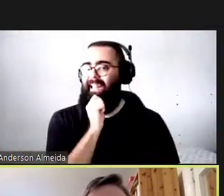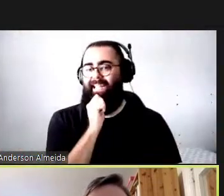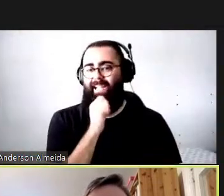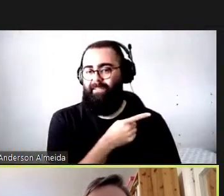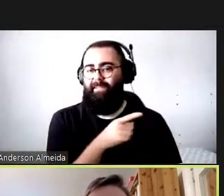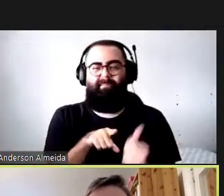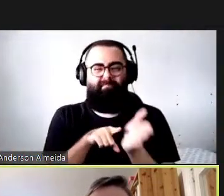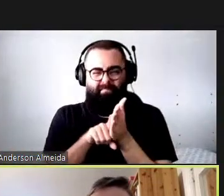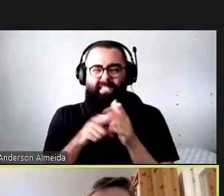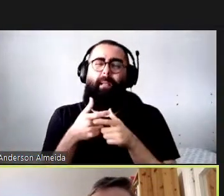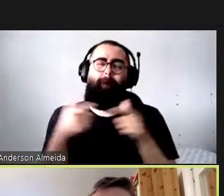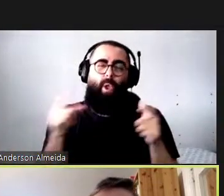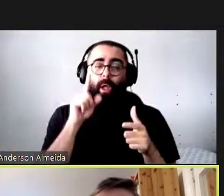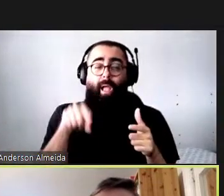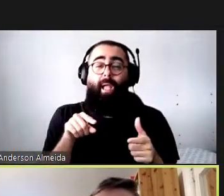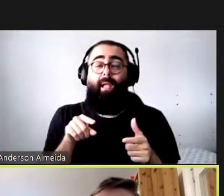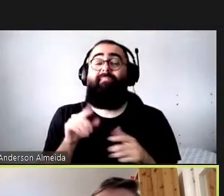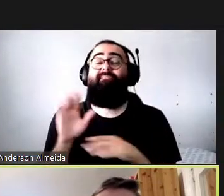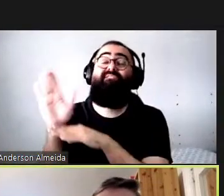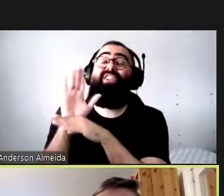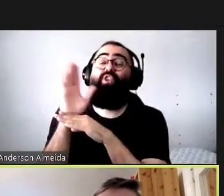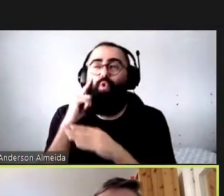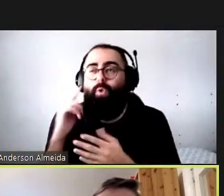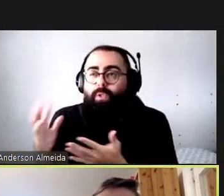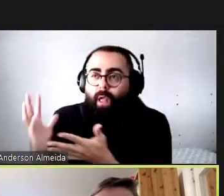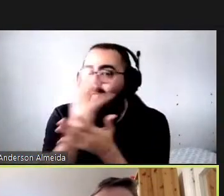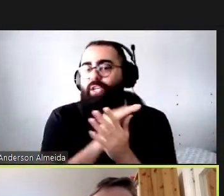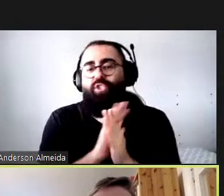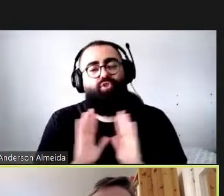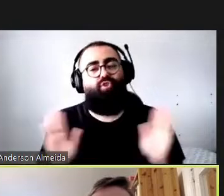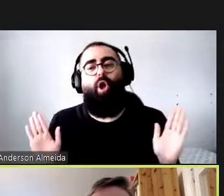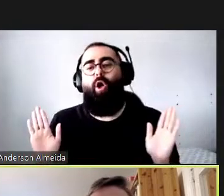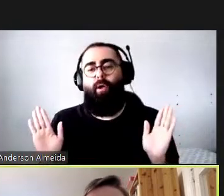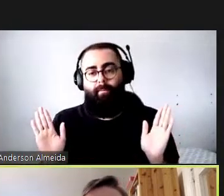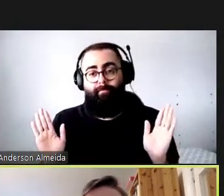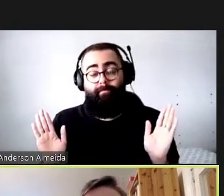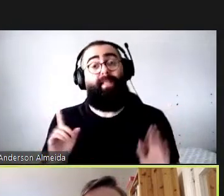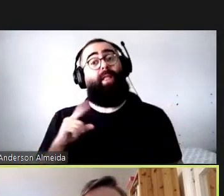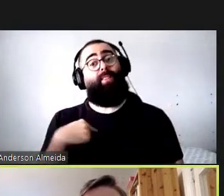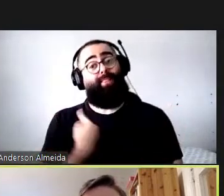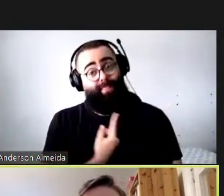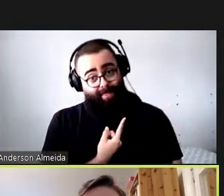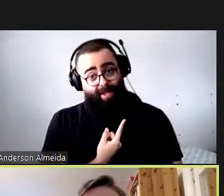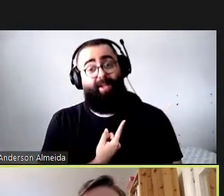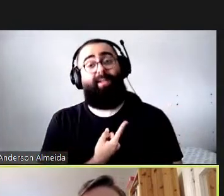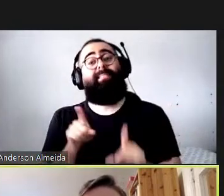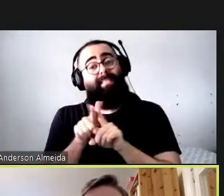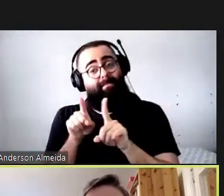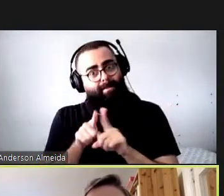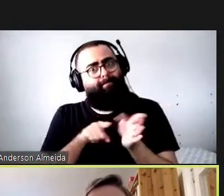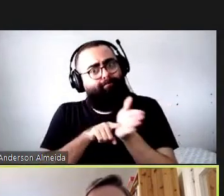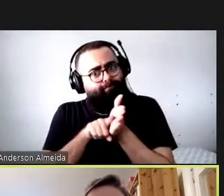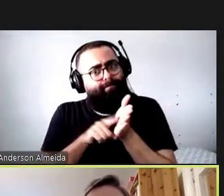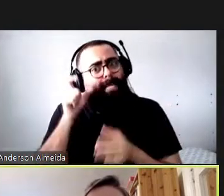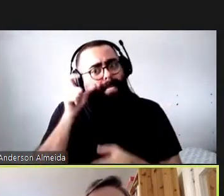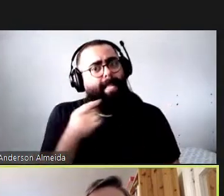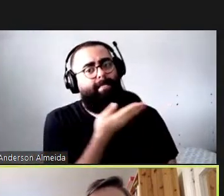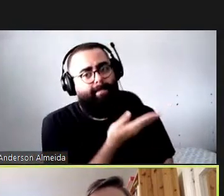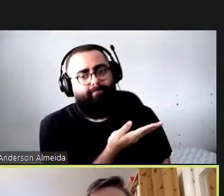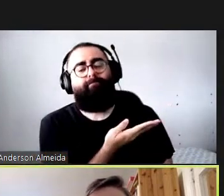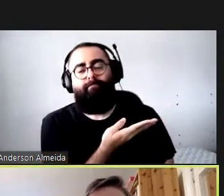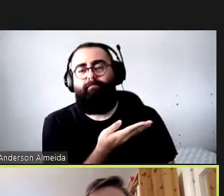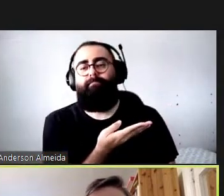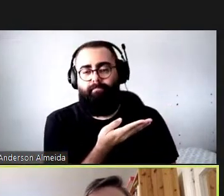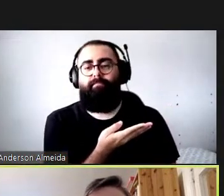So we wanted to expand on this and try to measure things as precisely as we could and in